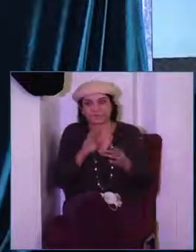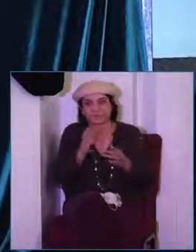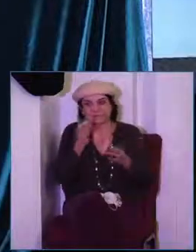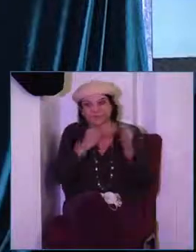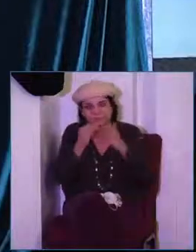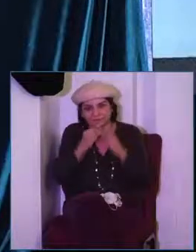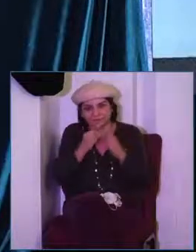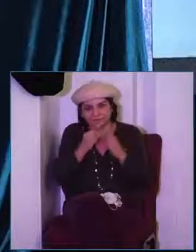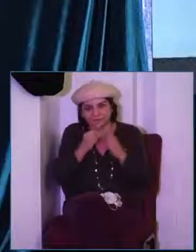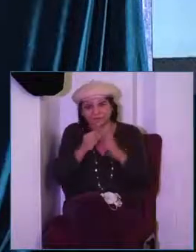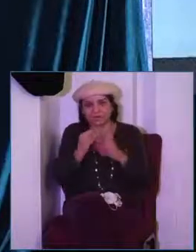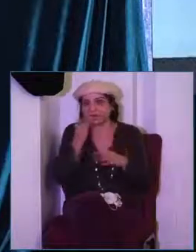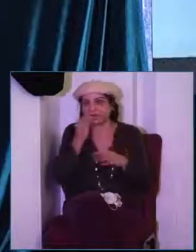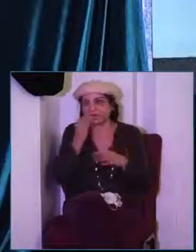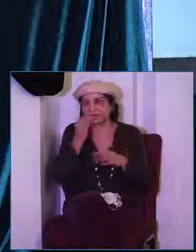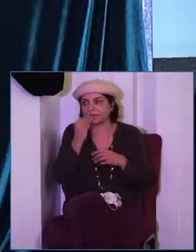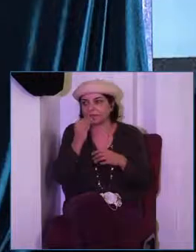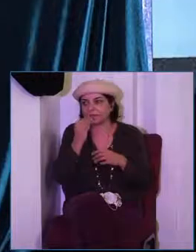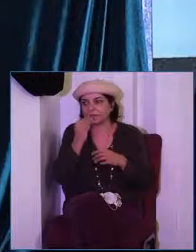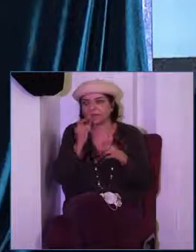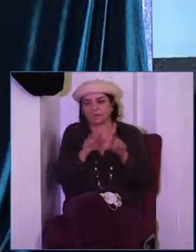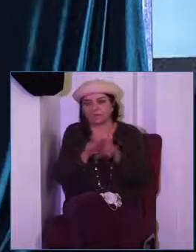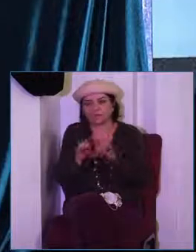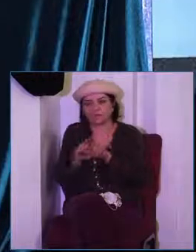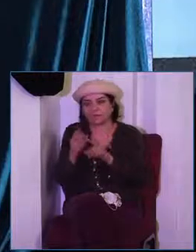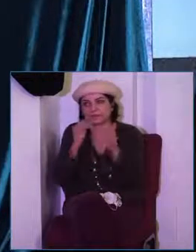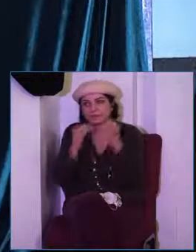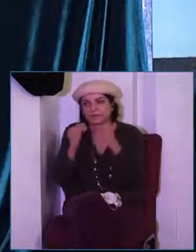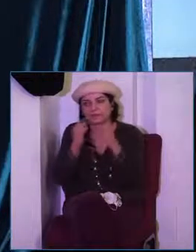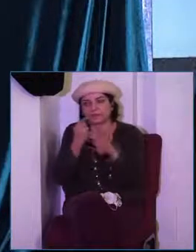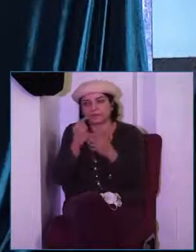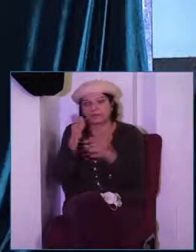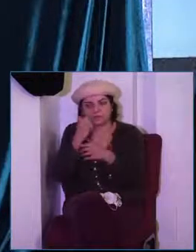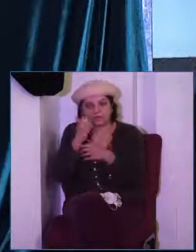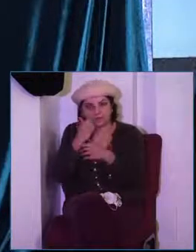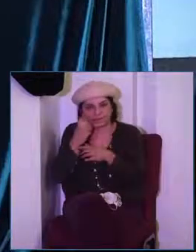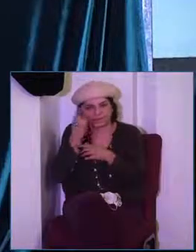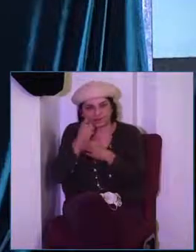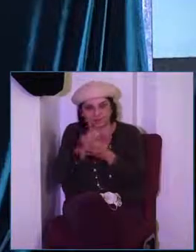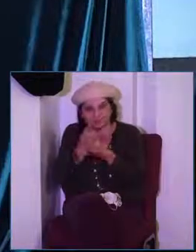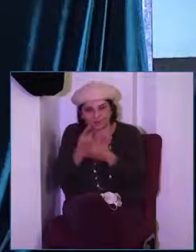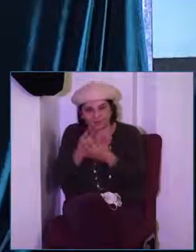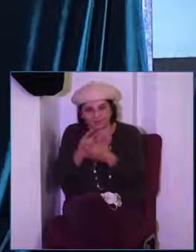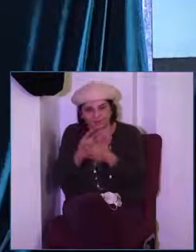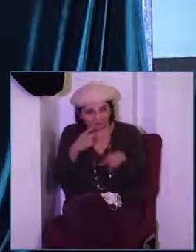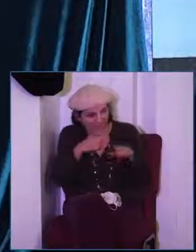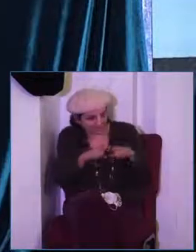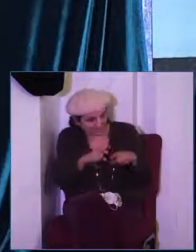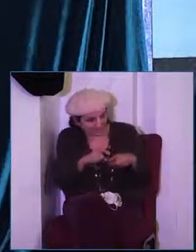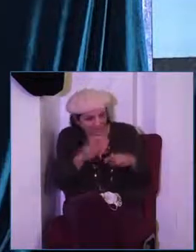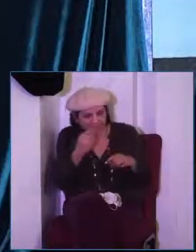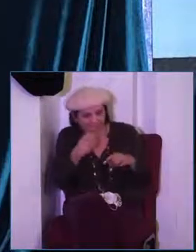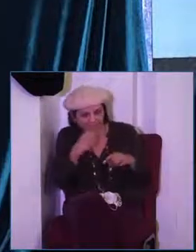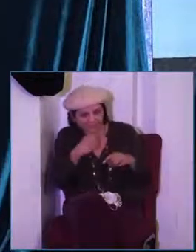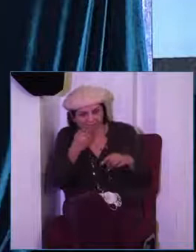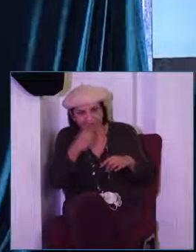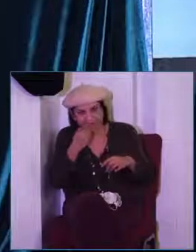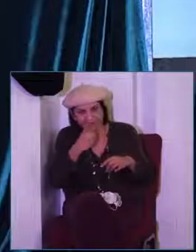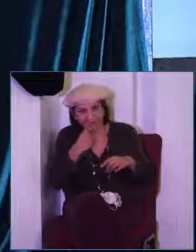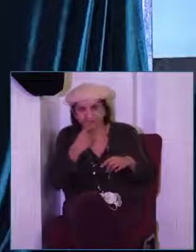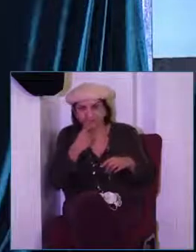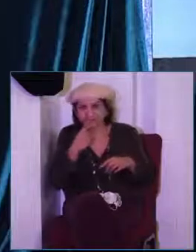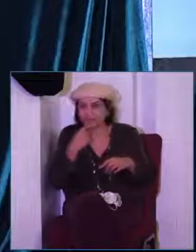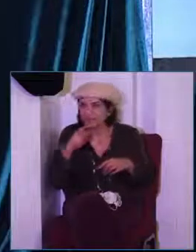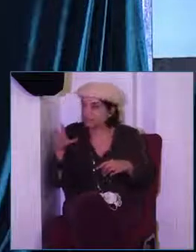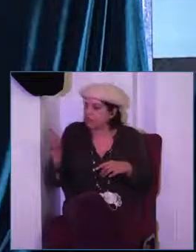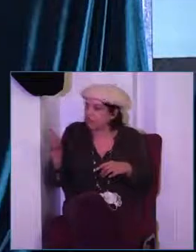day for a week. So I started calling him and saying, have you eaten dinner yet? And he would say, well,